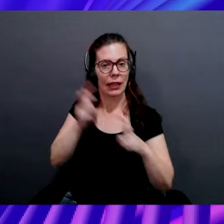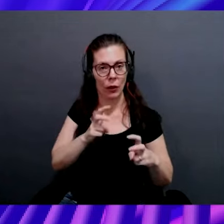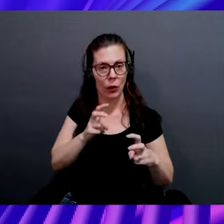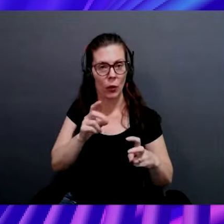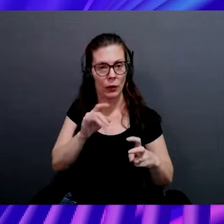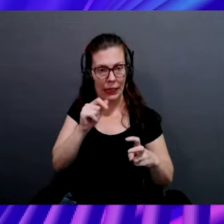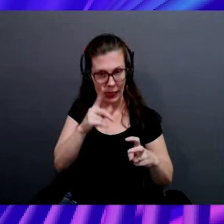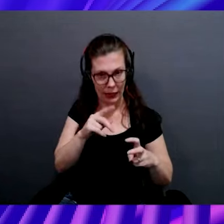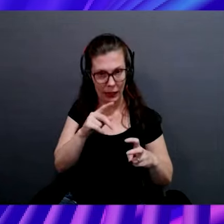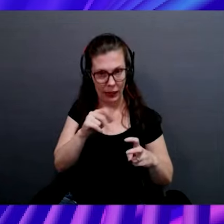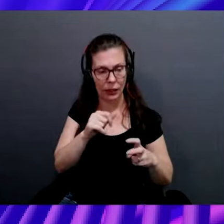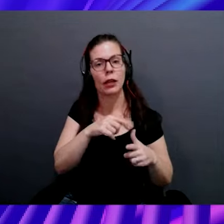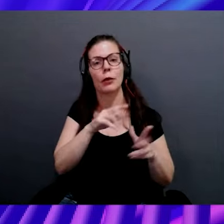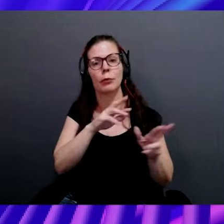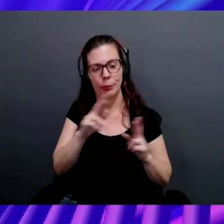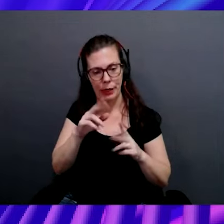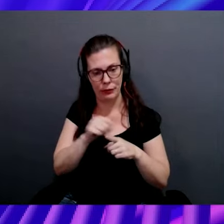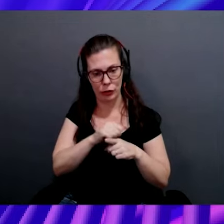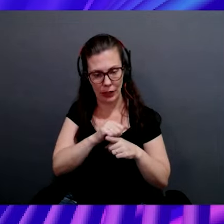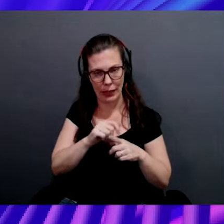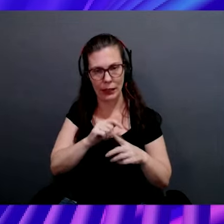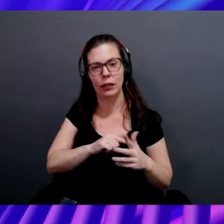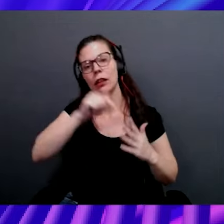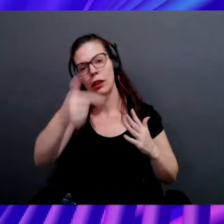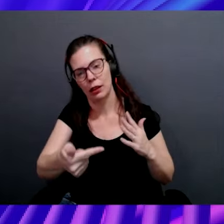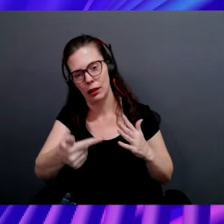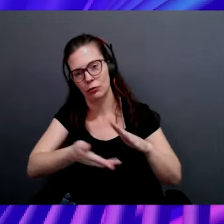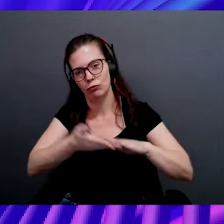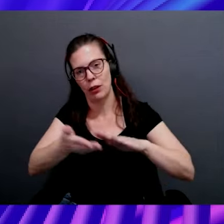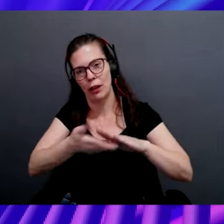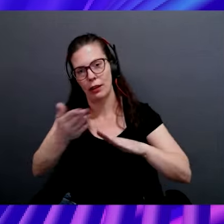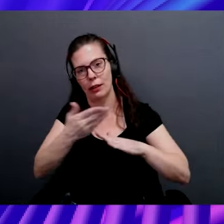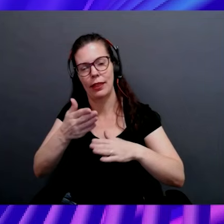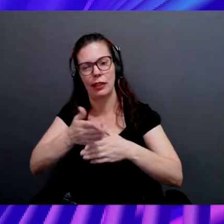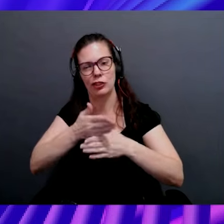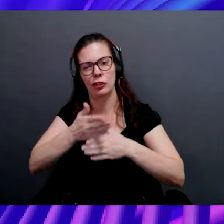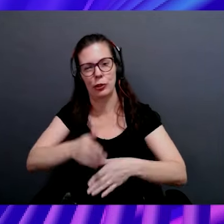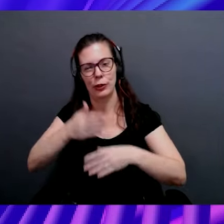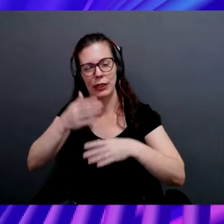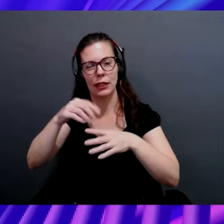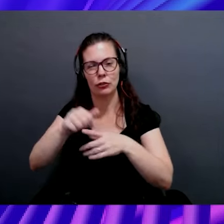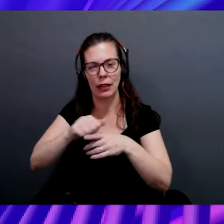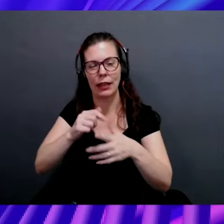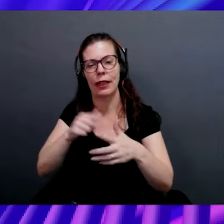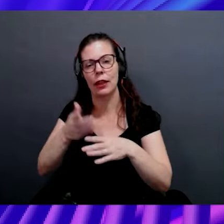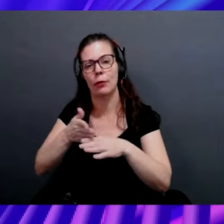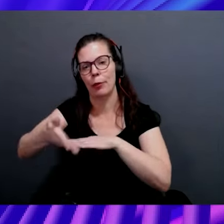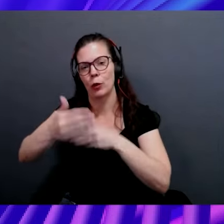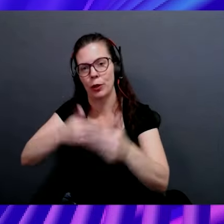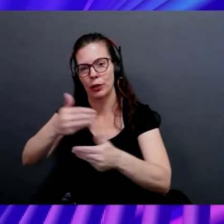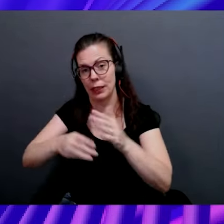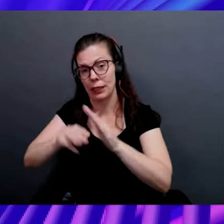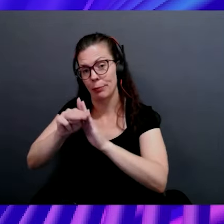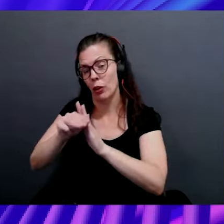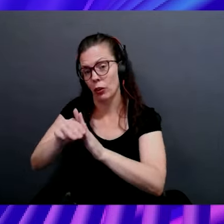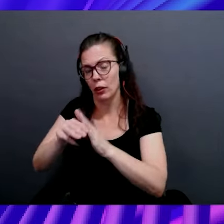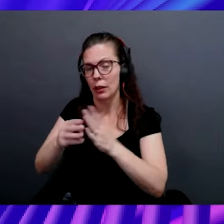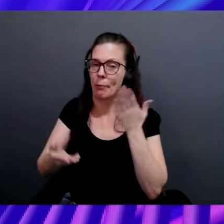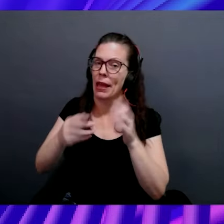for training, after that run distributed training, and post-process the model and perhaps deploy it